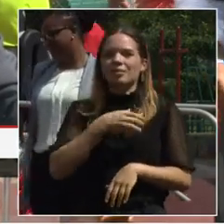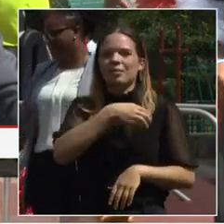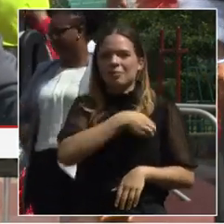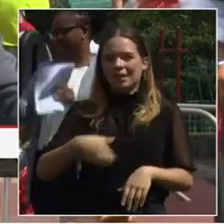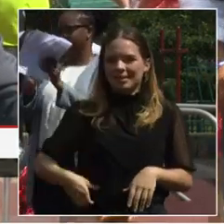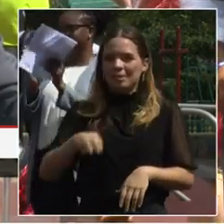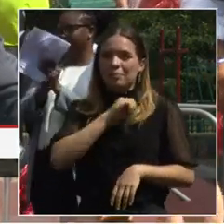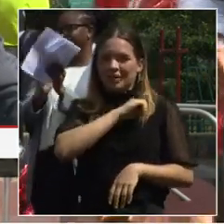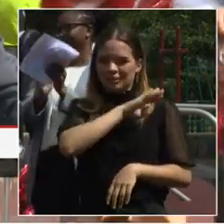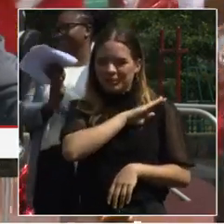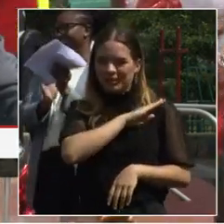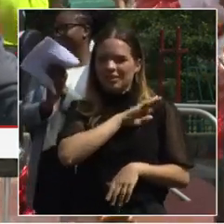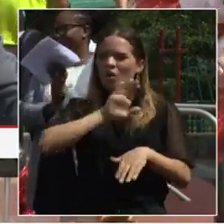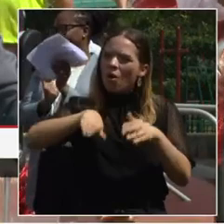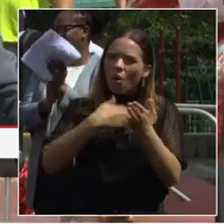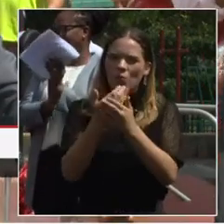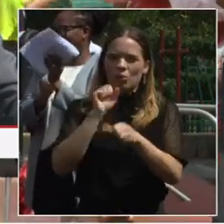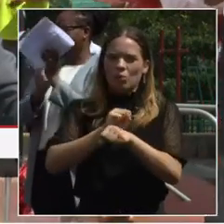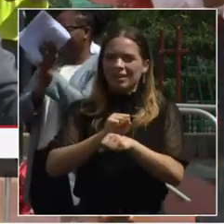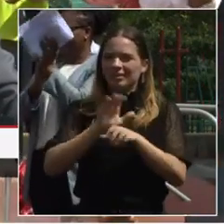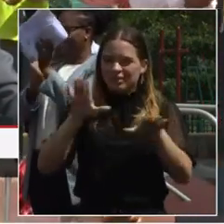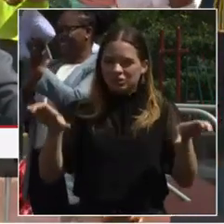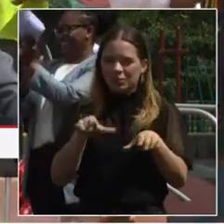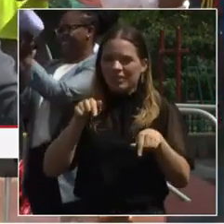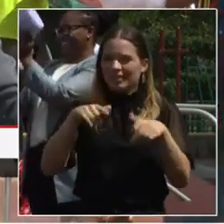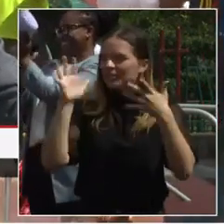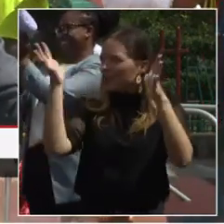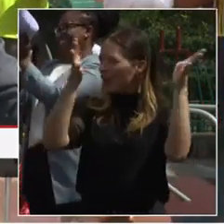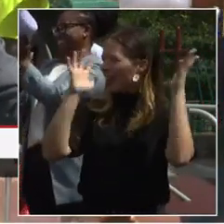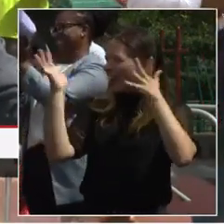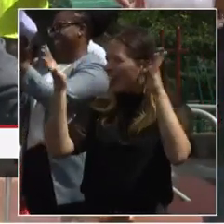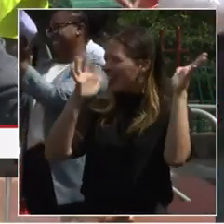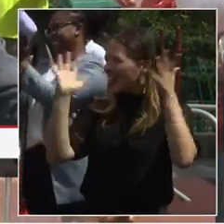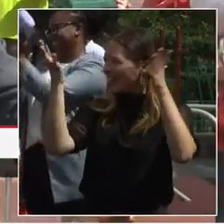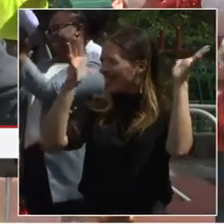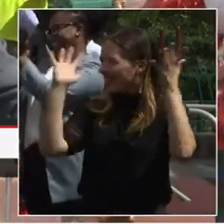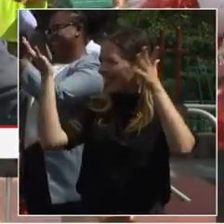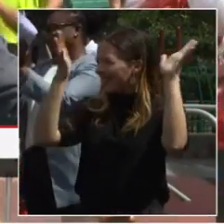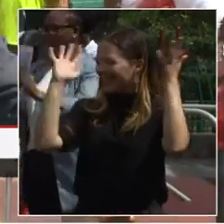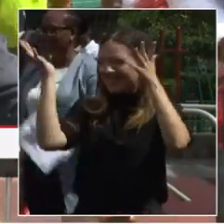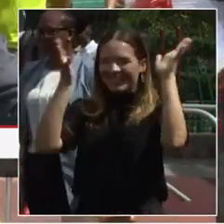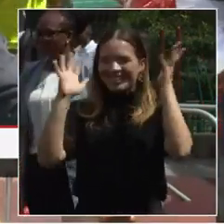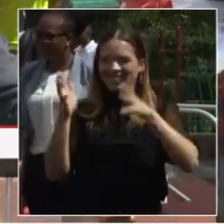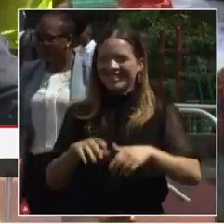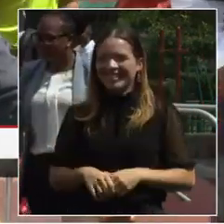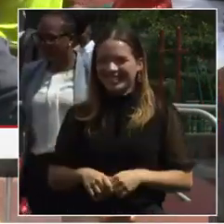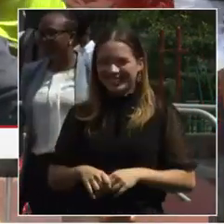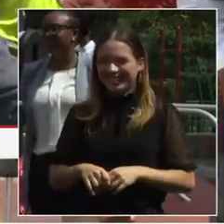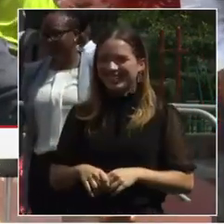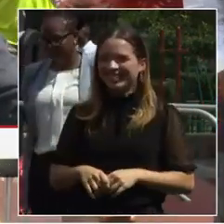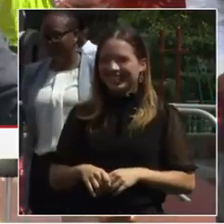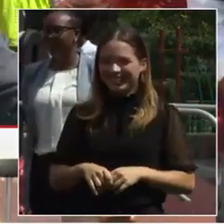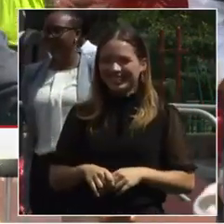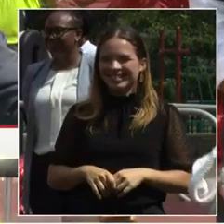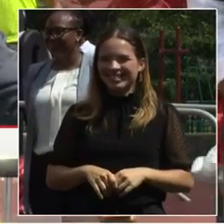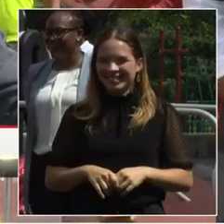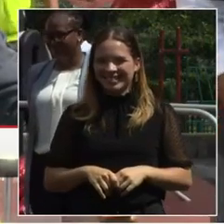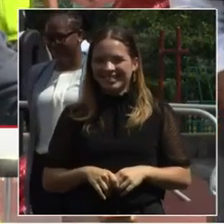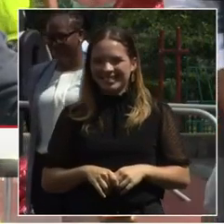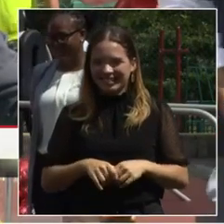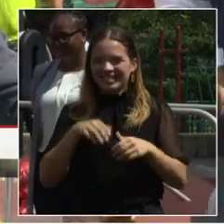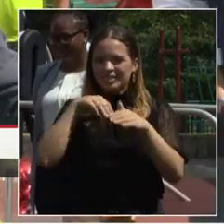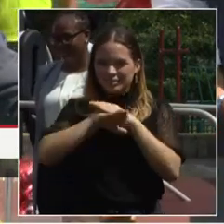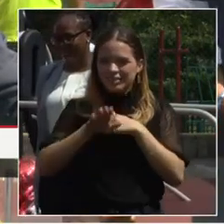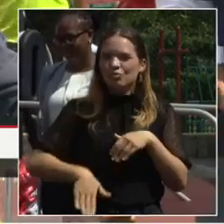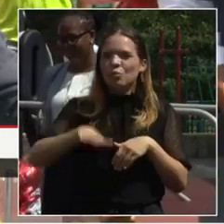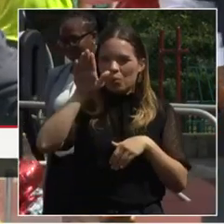for all the work that she's done. Let's give her a warm round of applause for all the things that she's done as a native to Ward 4 and somebody